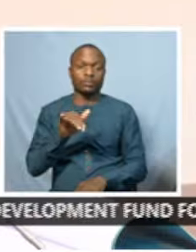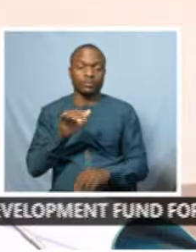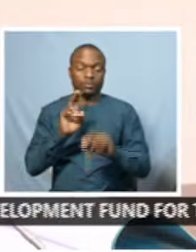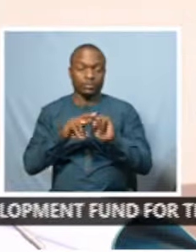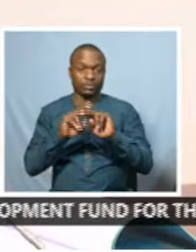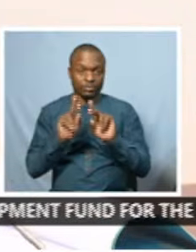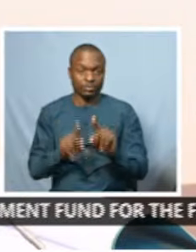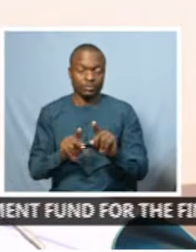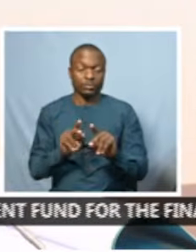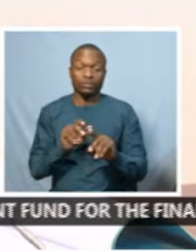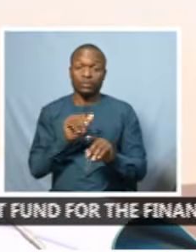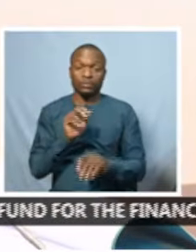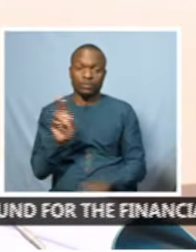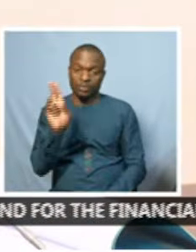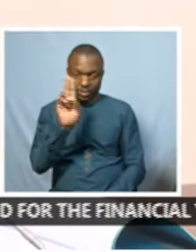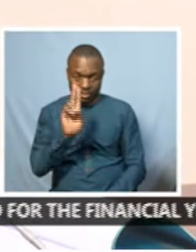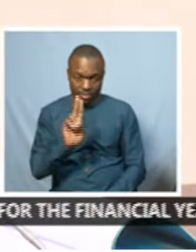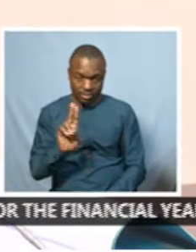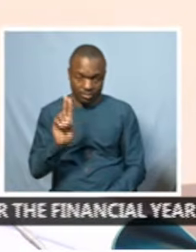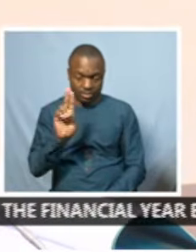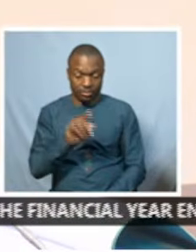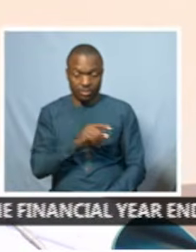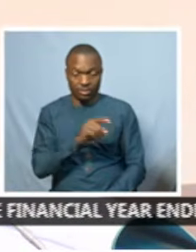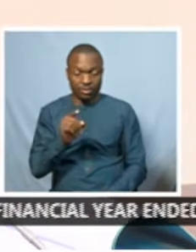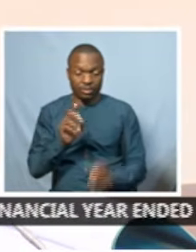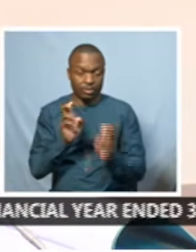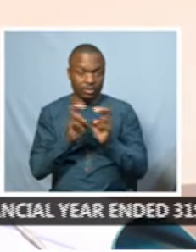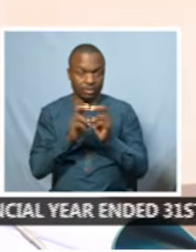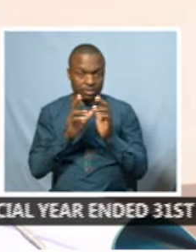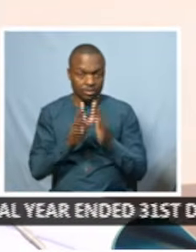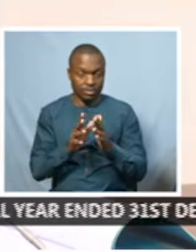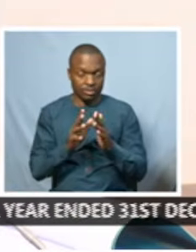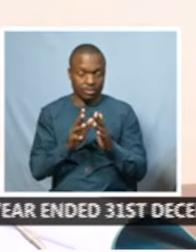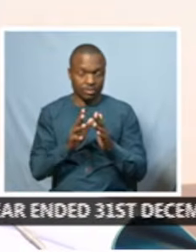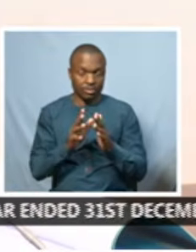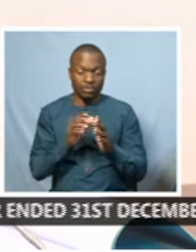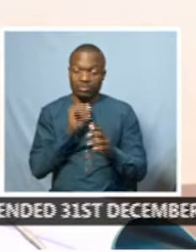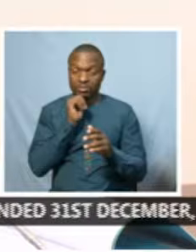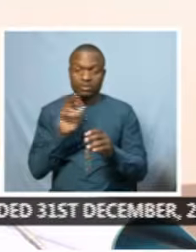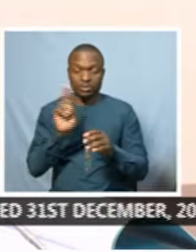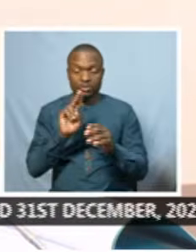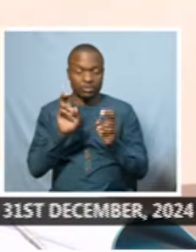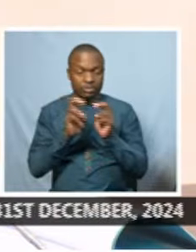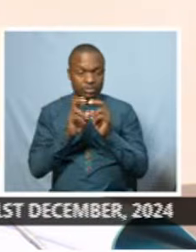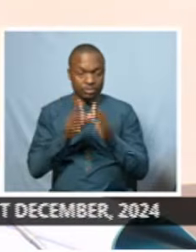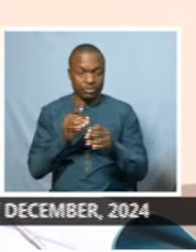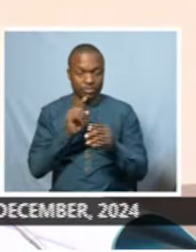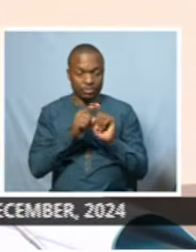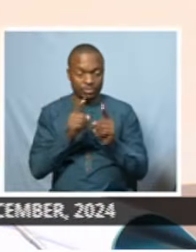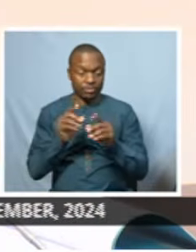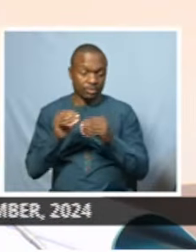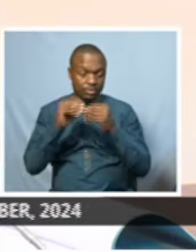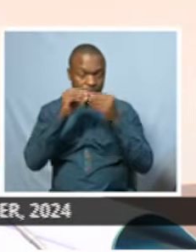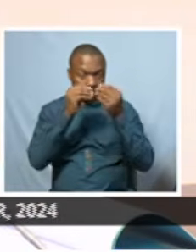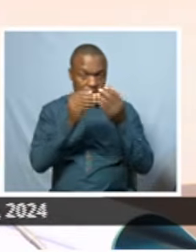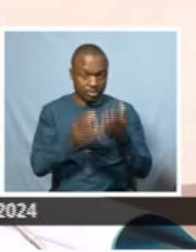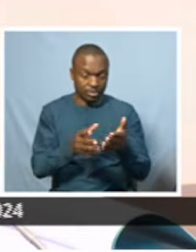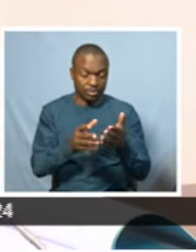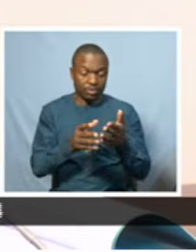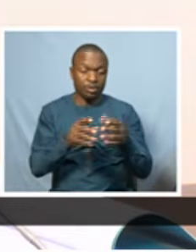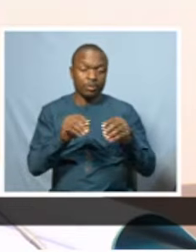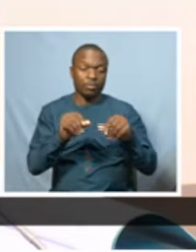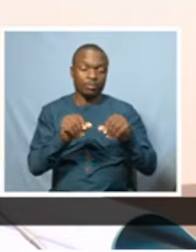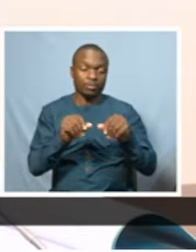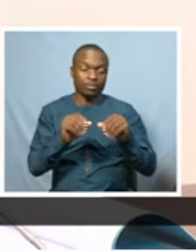did use contractor, but these were just supply of gravel. So those were contracted for a